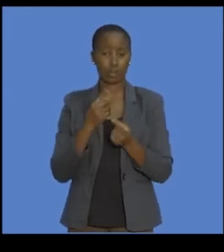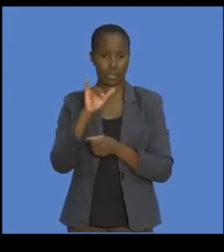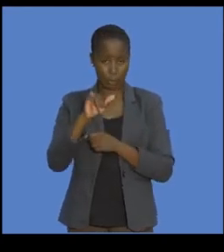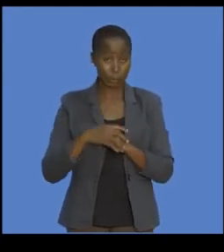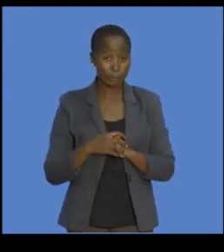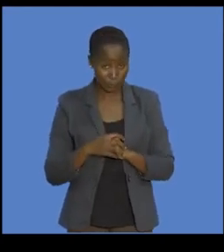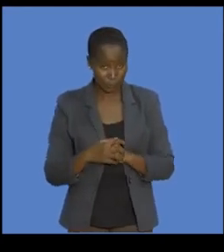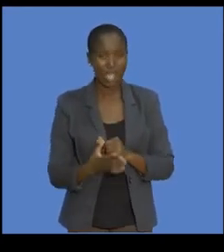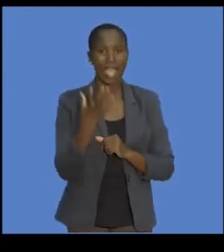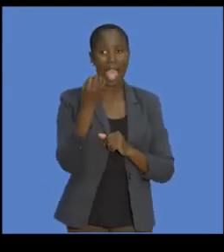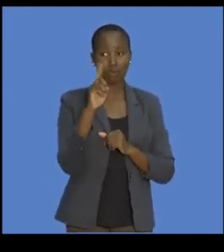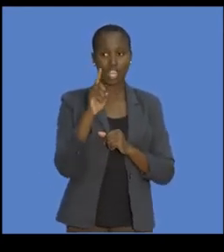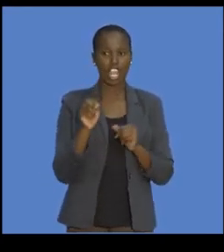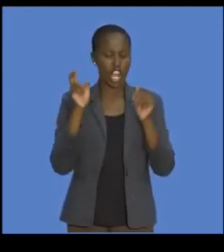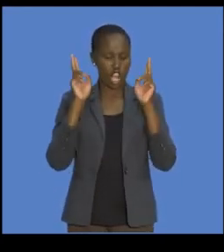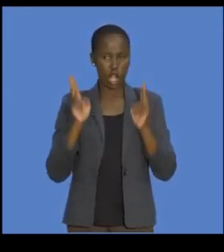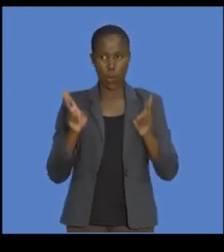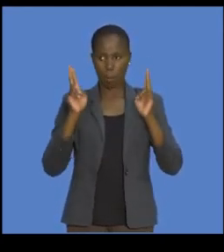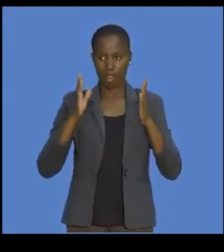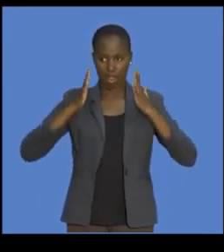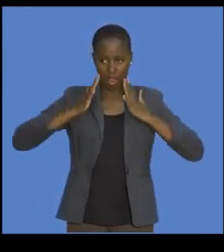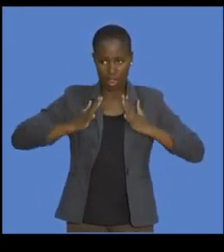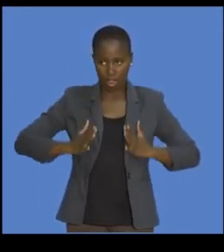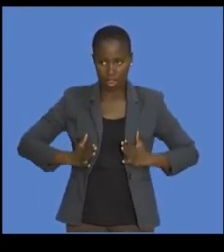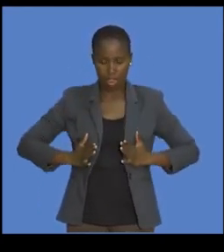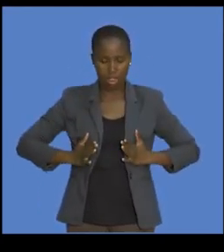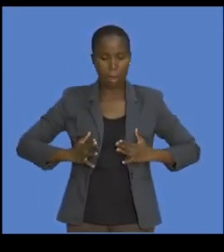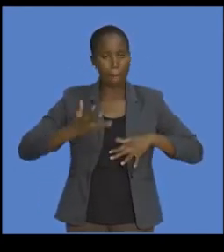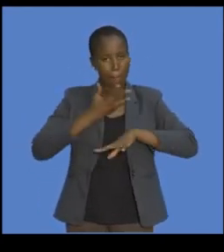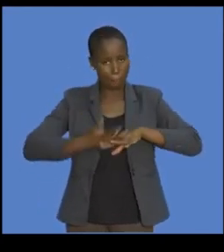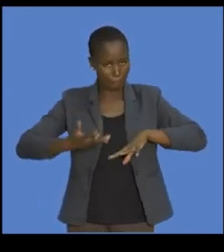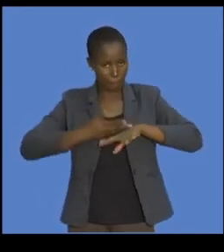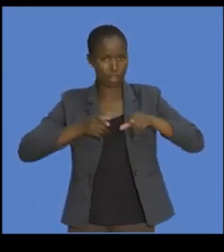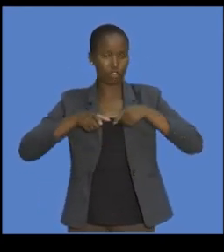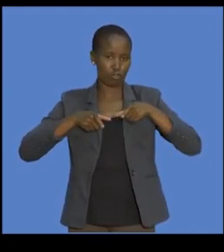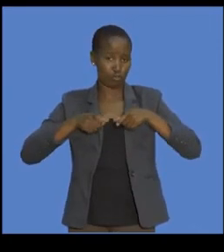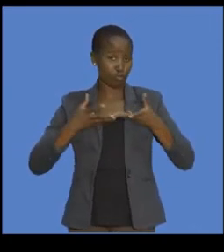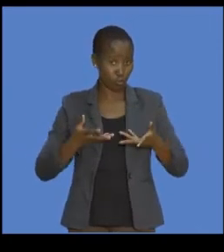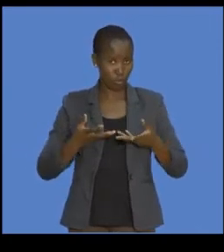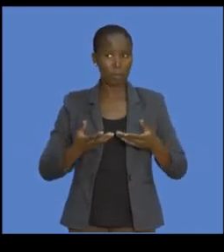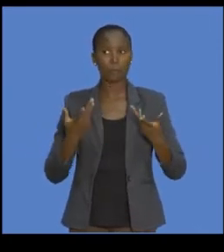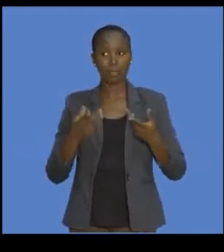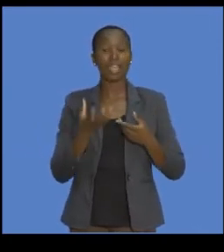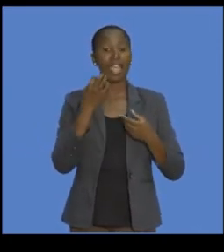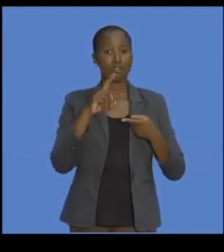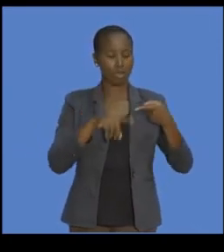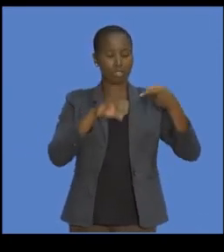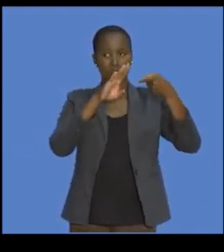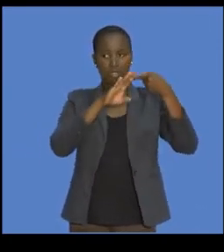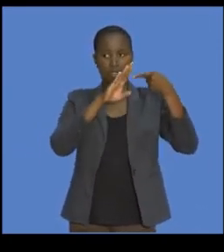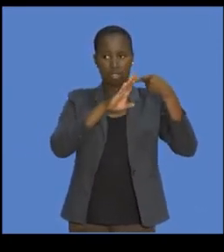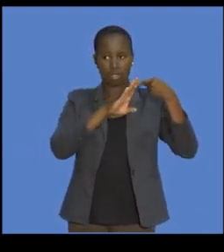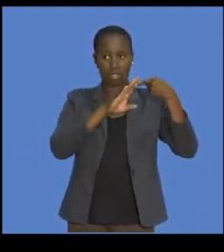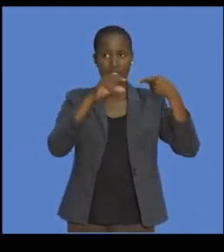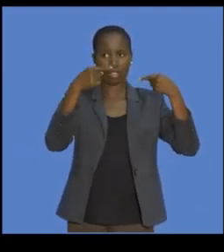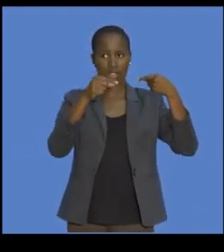normal blood glucose levels that are maintained in the body. The scenarios are that, number one, the glucose level increases